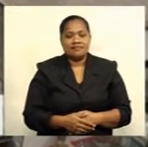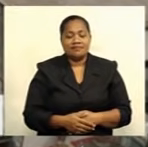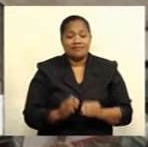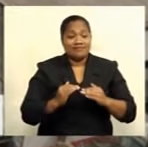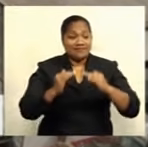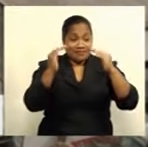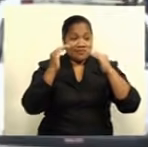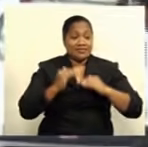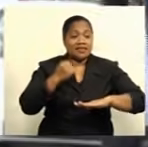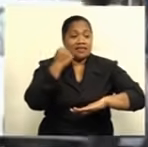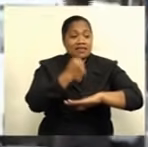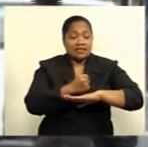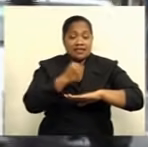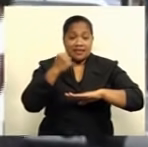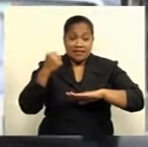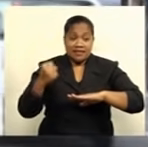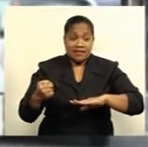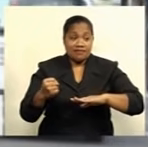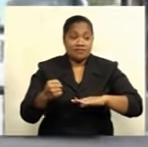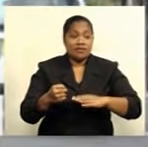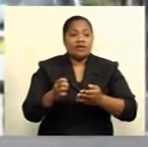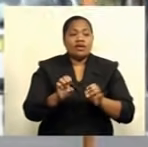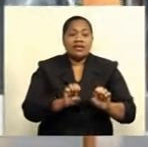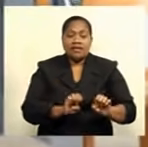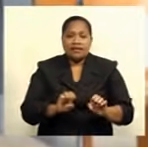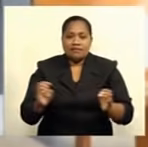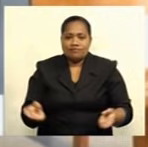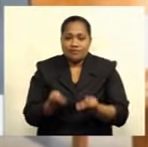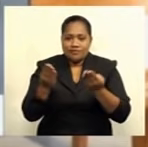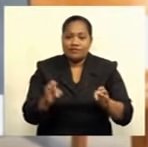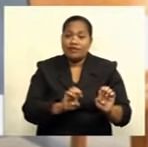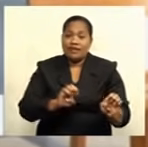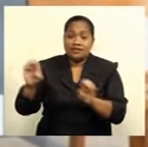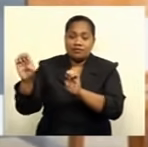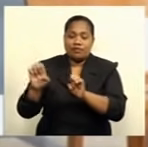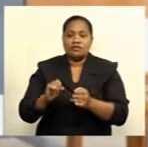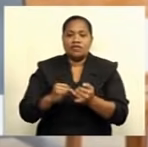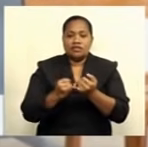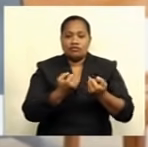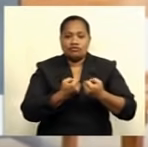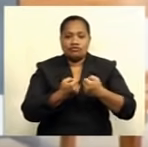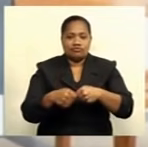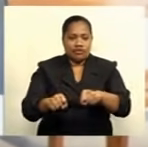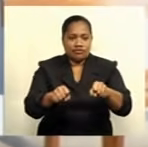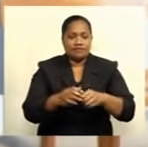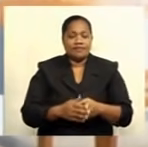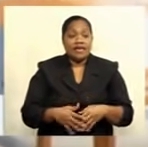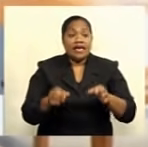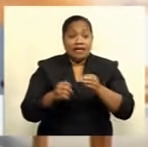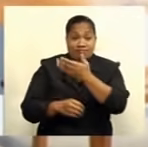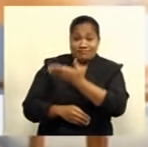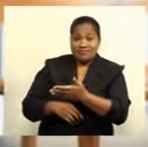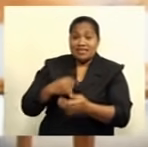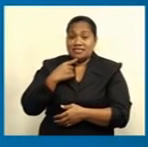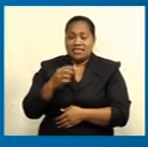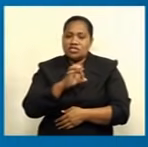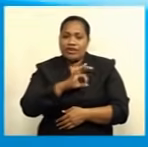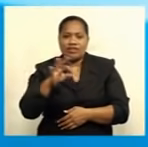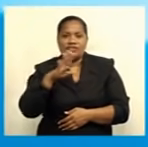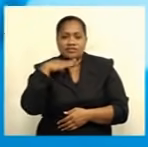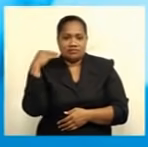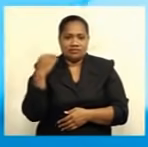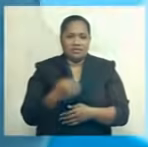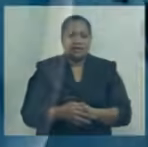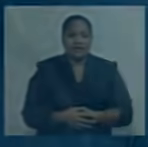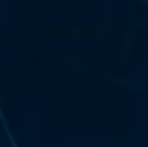Up ahead, government promotes export strategy. And Bulitavu says he's not a traitor.